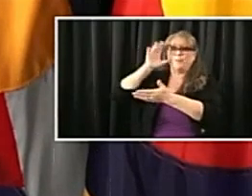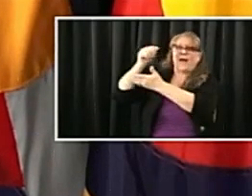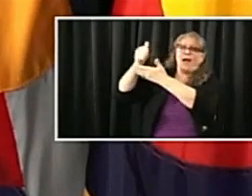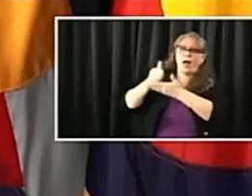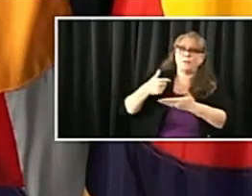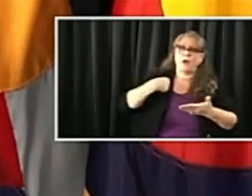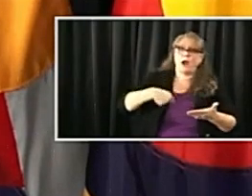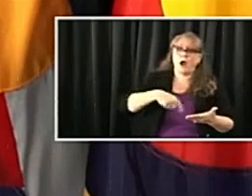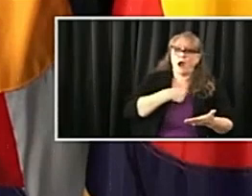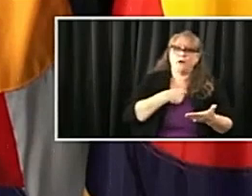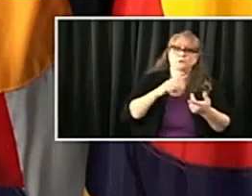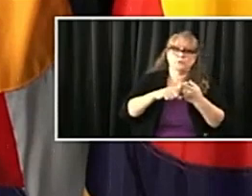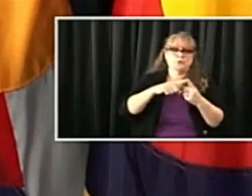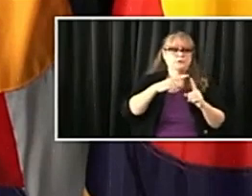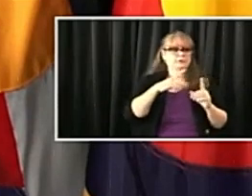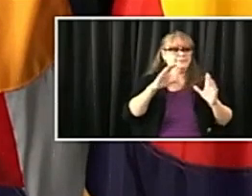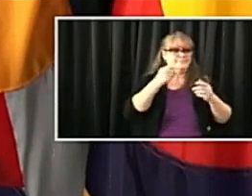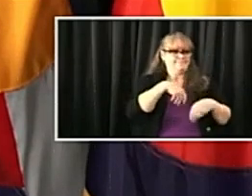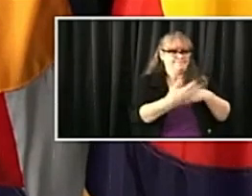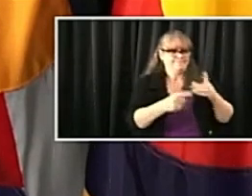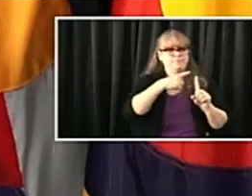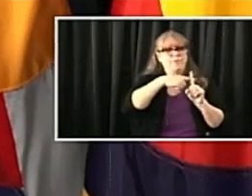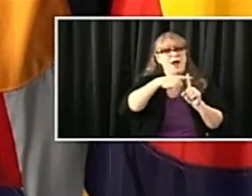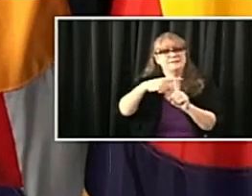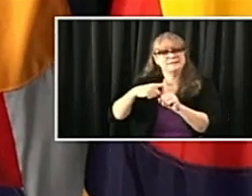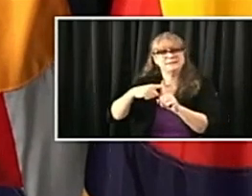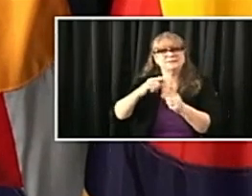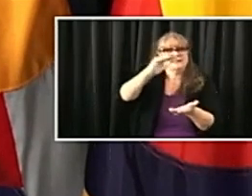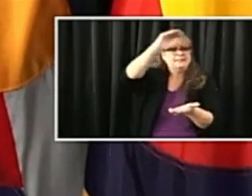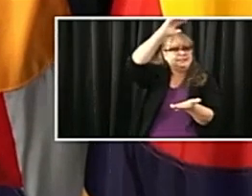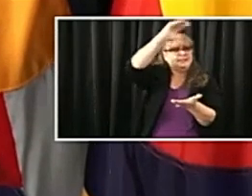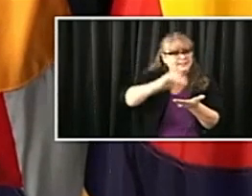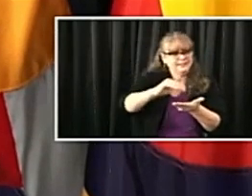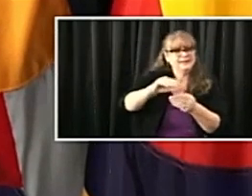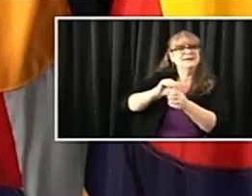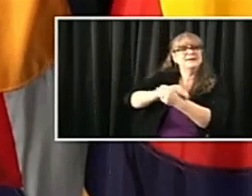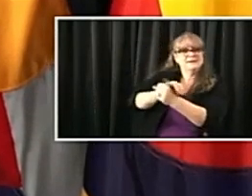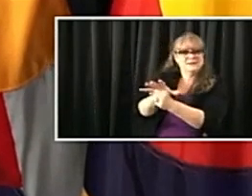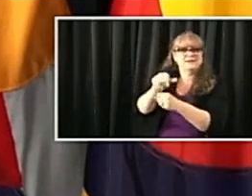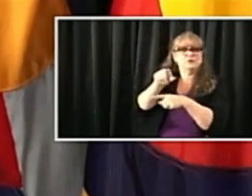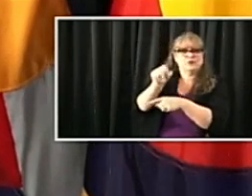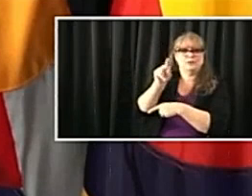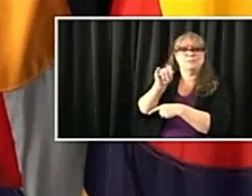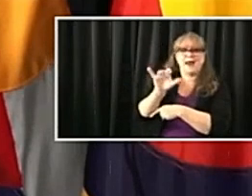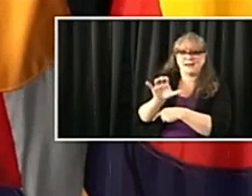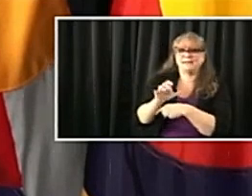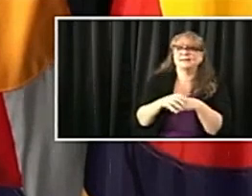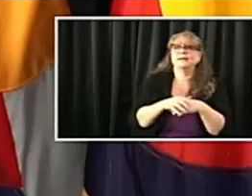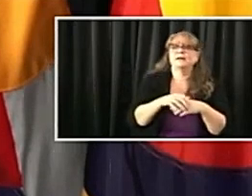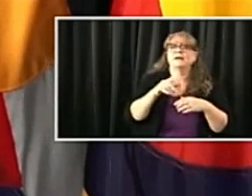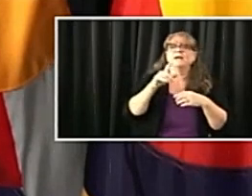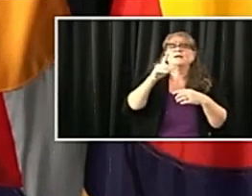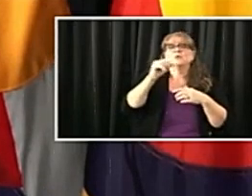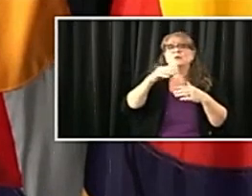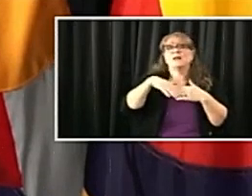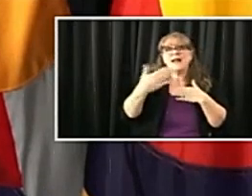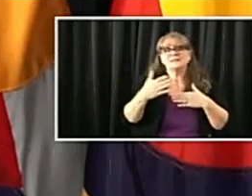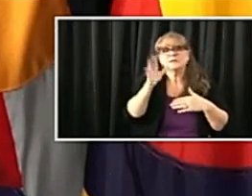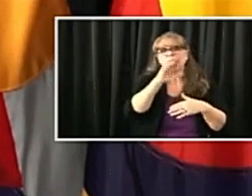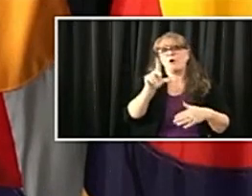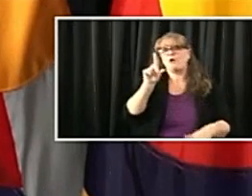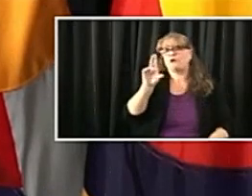ending the pandemic, and then hopefully the following 100 days would be an even greater number than that